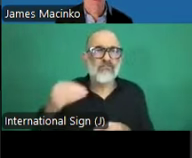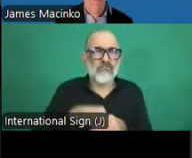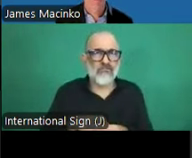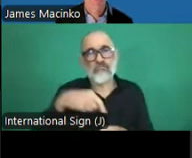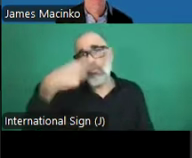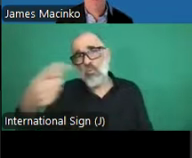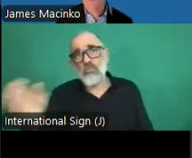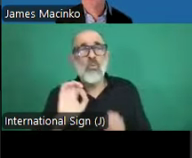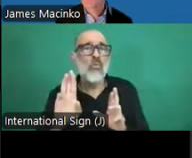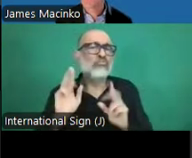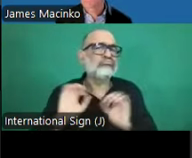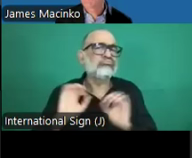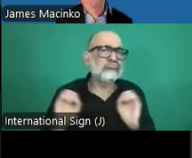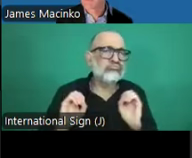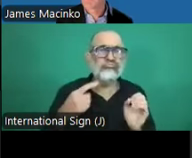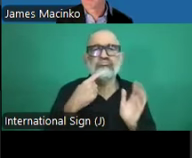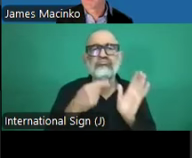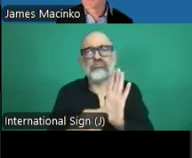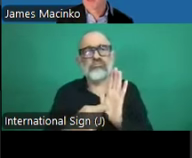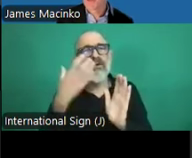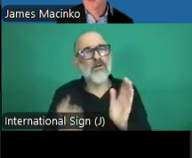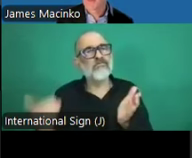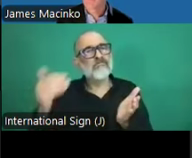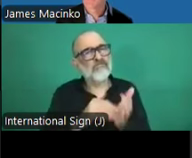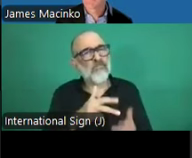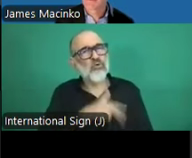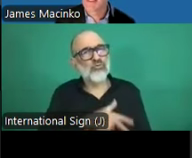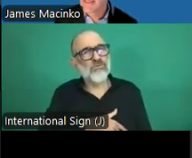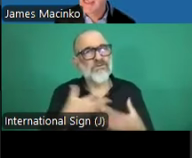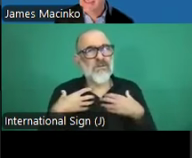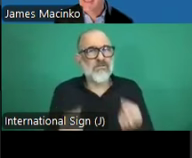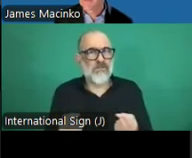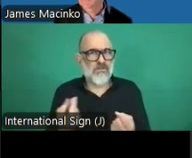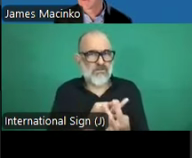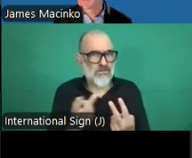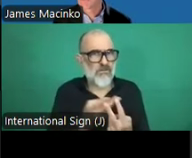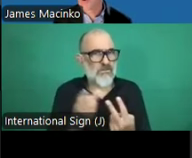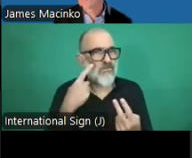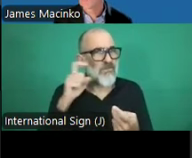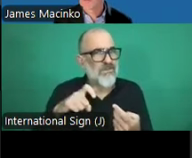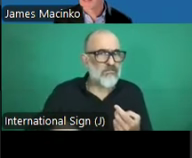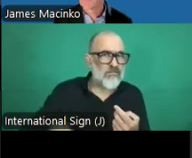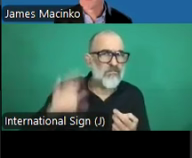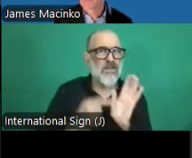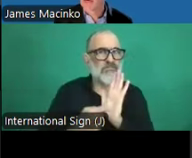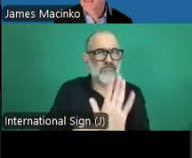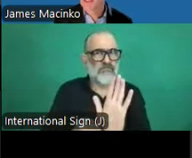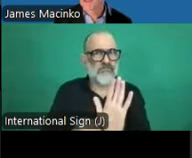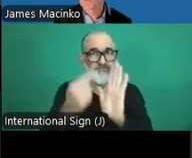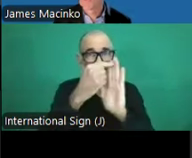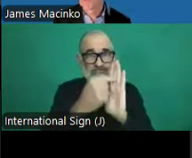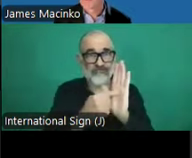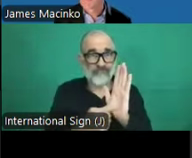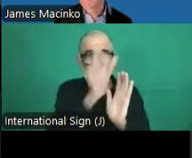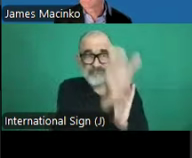question is, what about people who didn't have an illness or injury, but instead needed ongoing care for a chronic